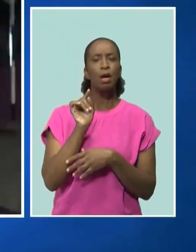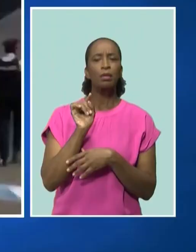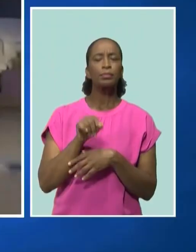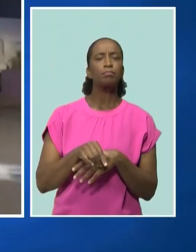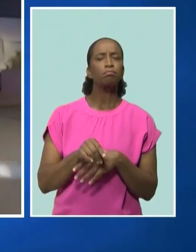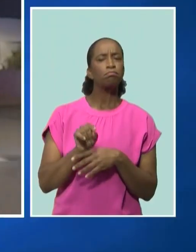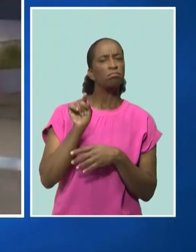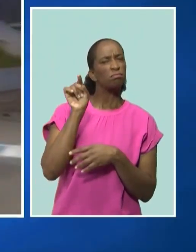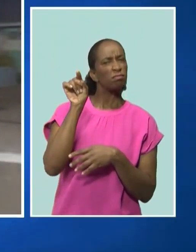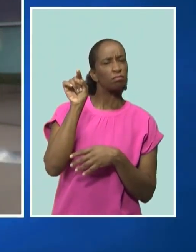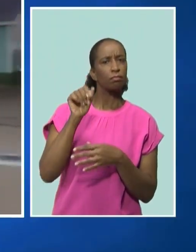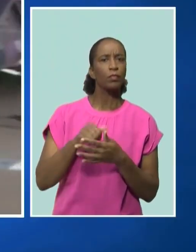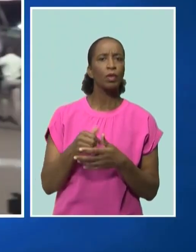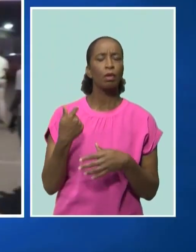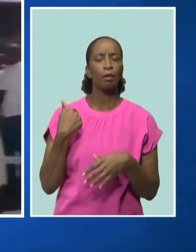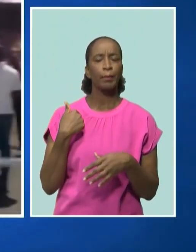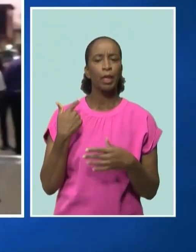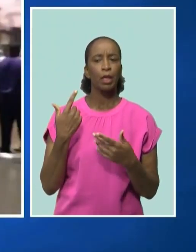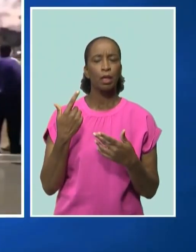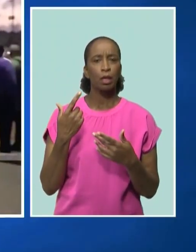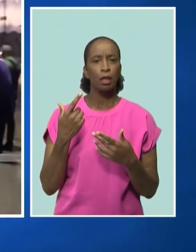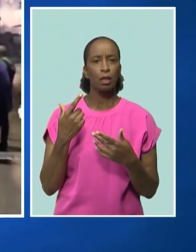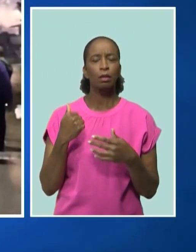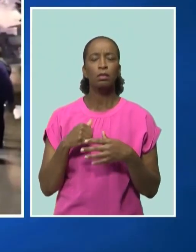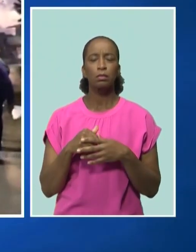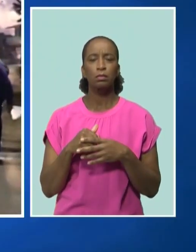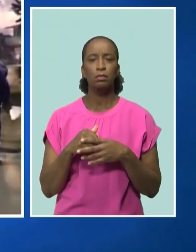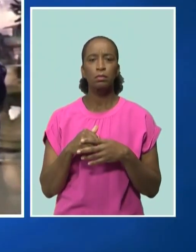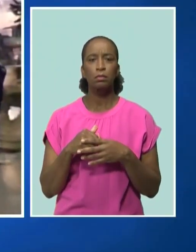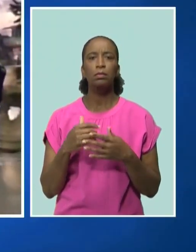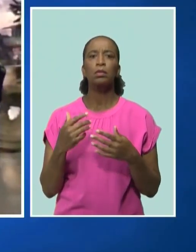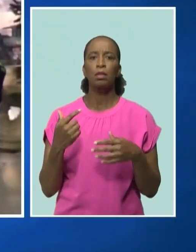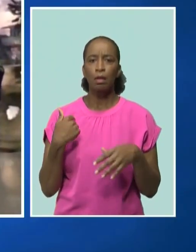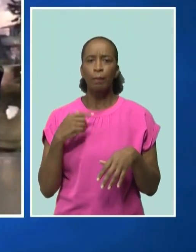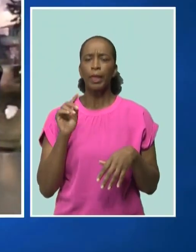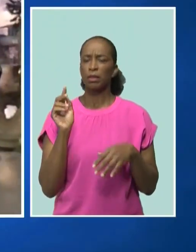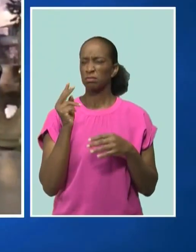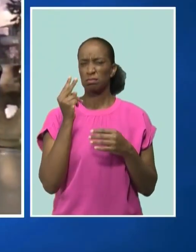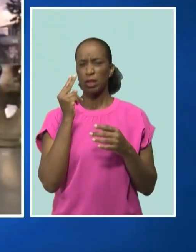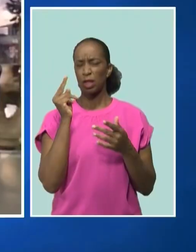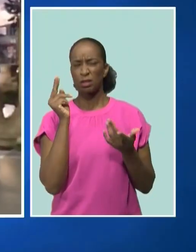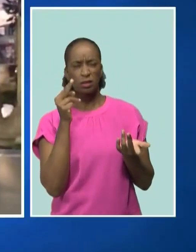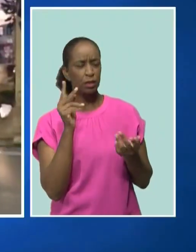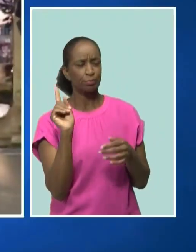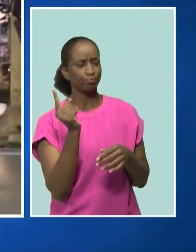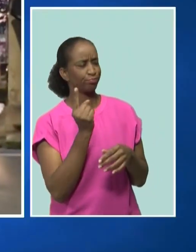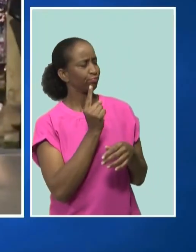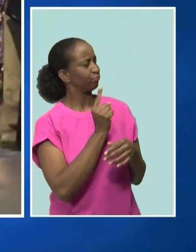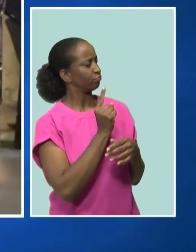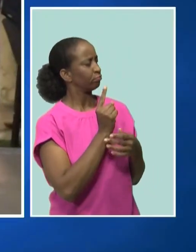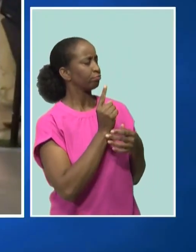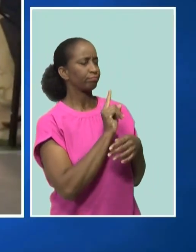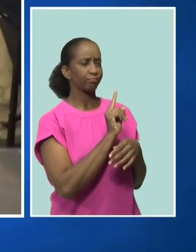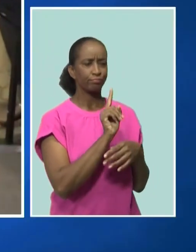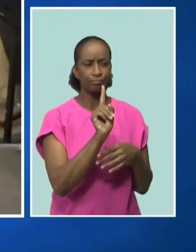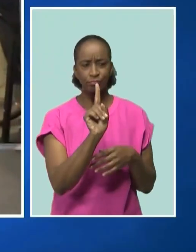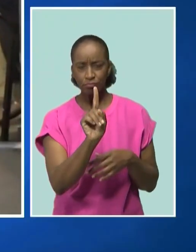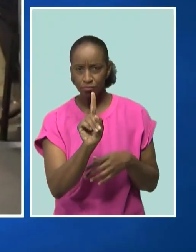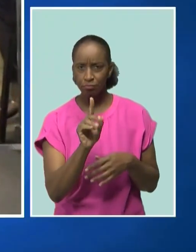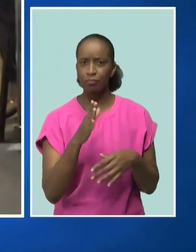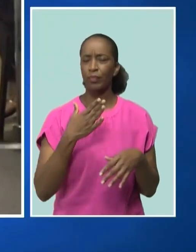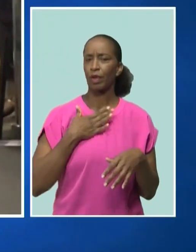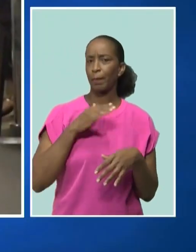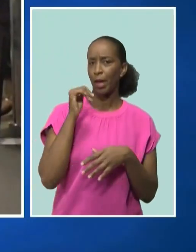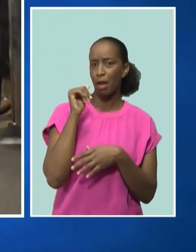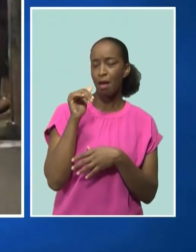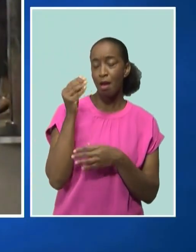back to the door, and then I was children down in the back. I came back to the door, and then I was called by my aunt. My son was saying